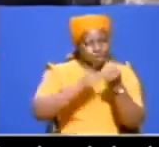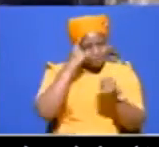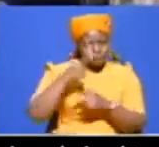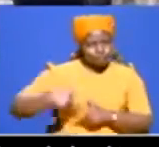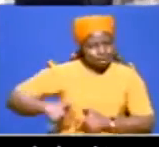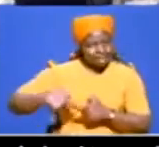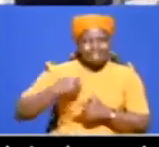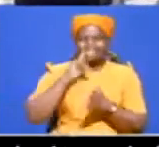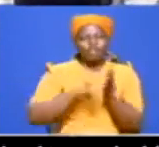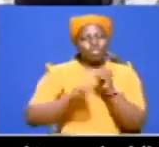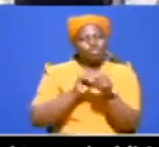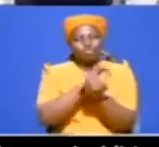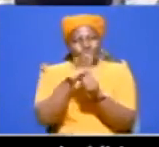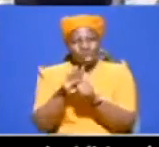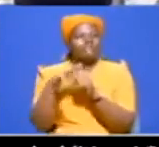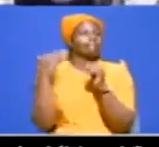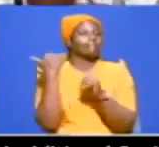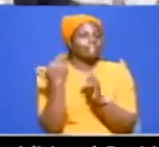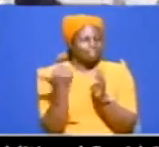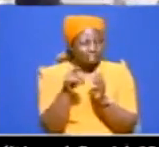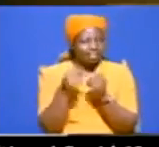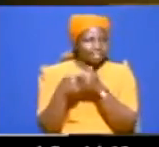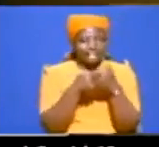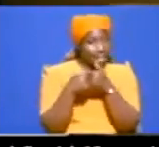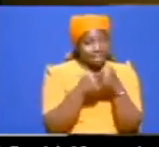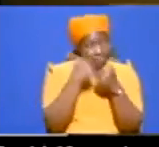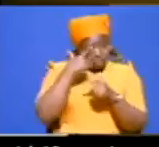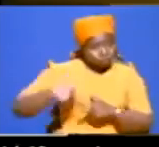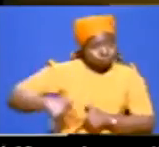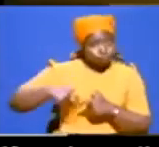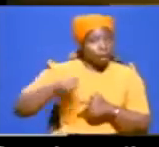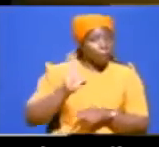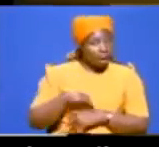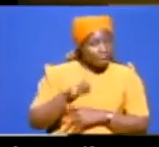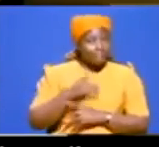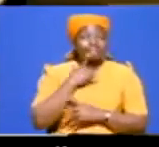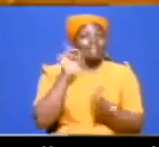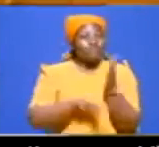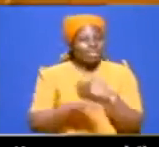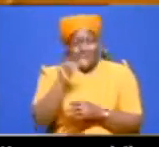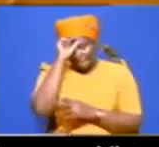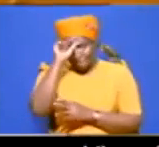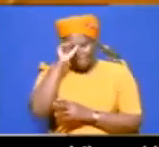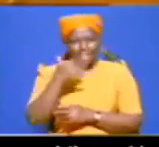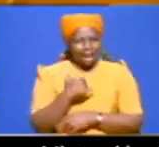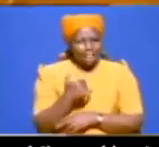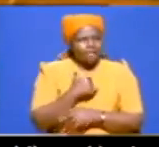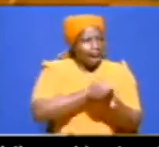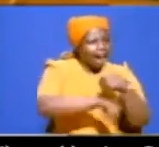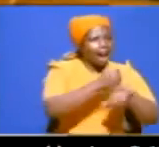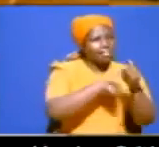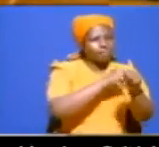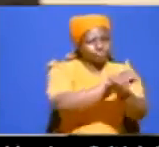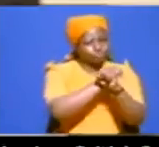that COVID-19 pandemic has been a challenging factor for breastfeeding mothers, noting that the government has taken measures to protect babies